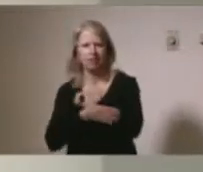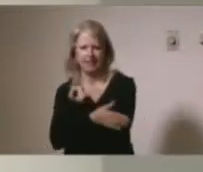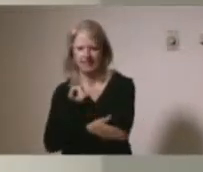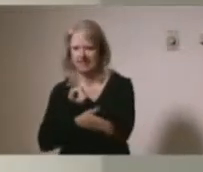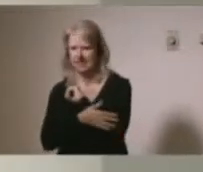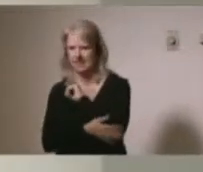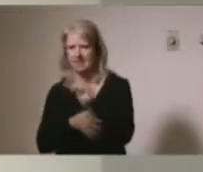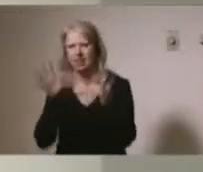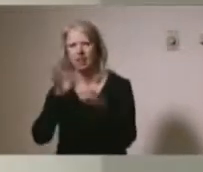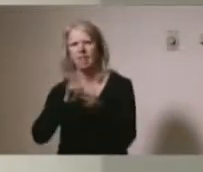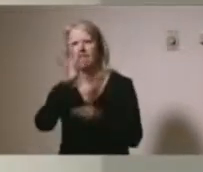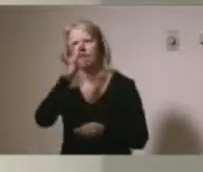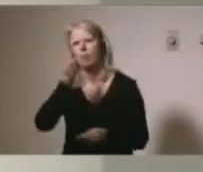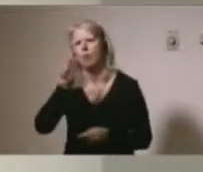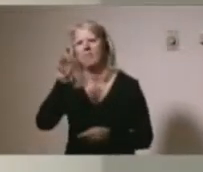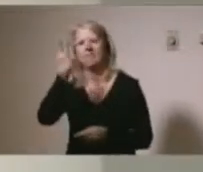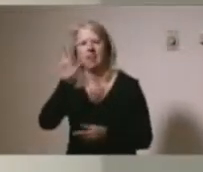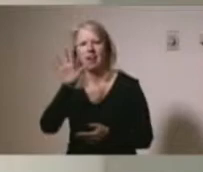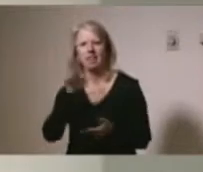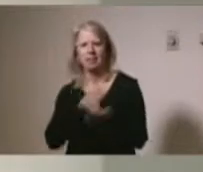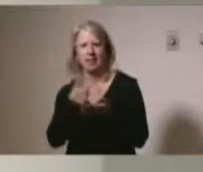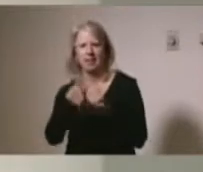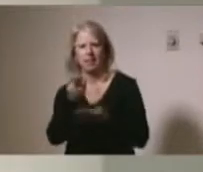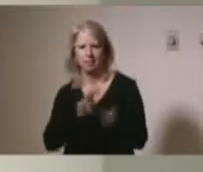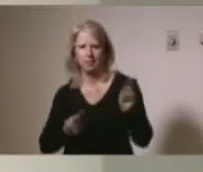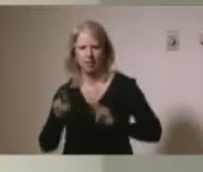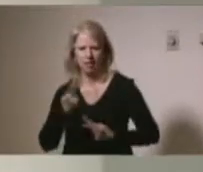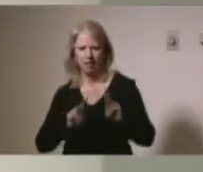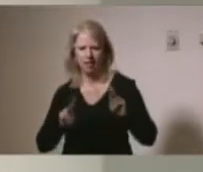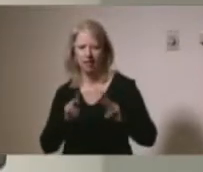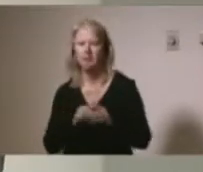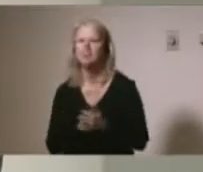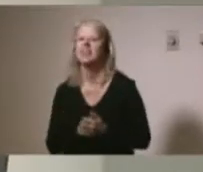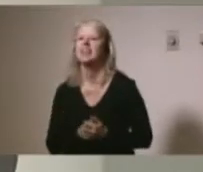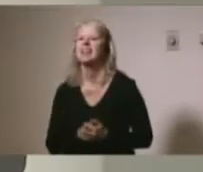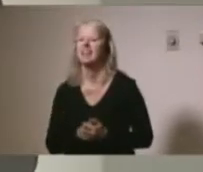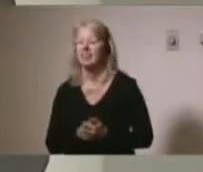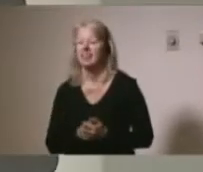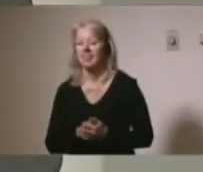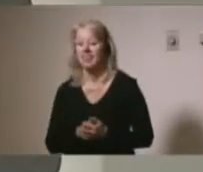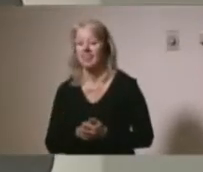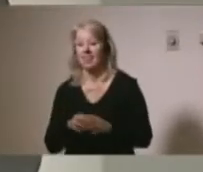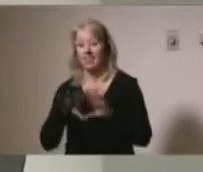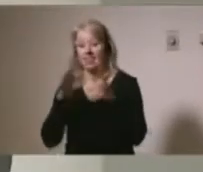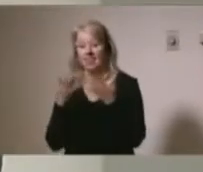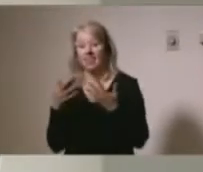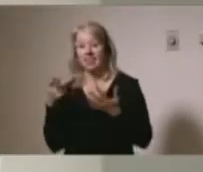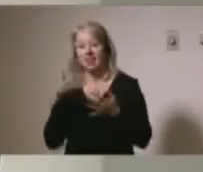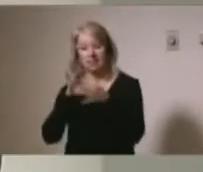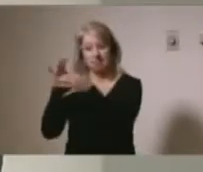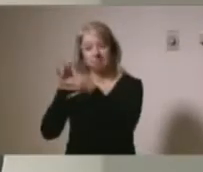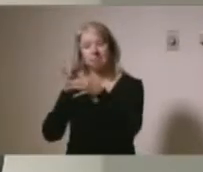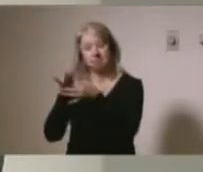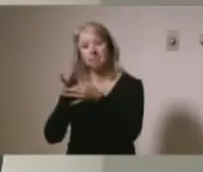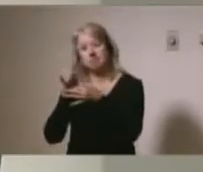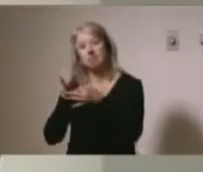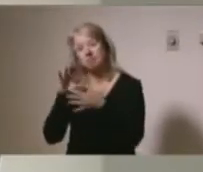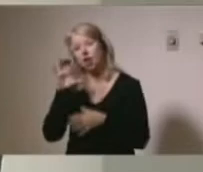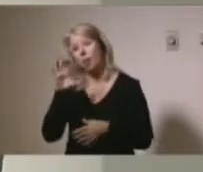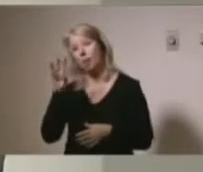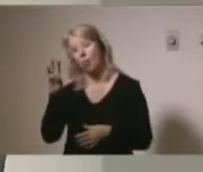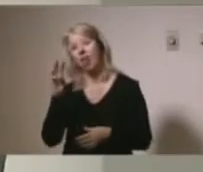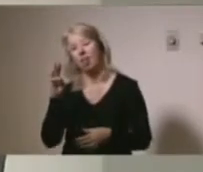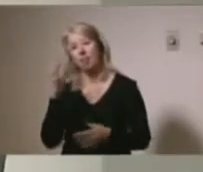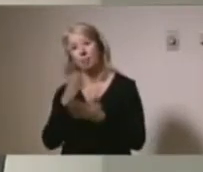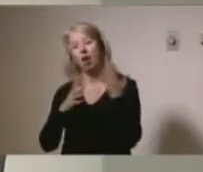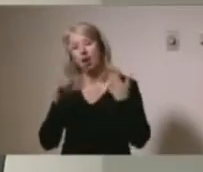of 4.5 million people. Like Canada, it is part of the Commonwealth, and its head of